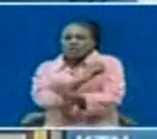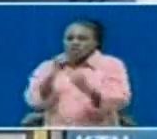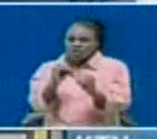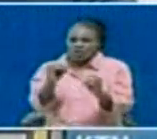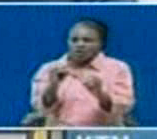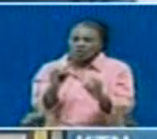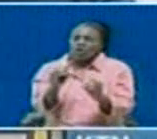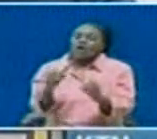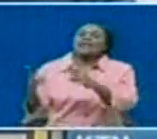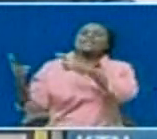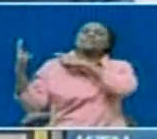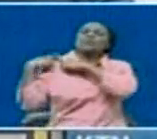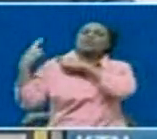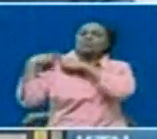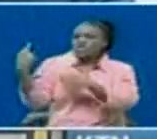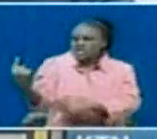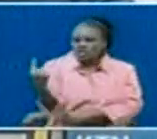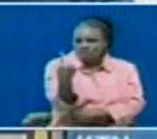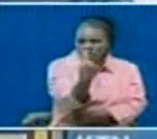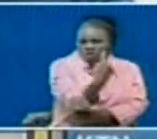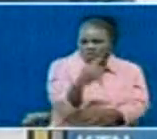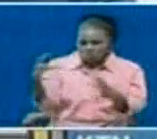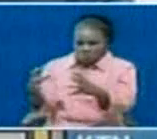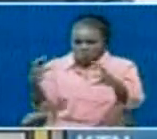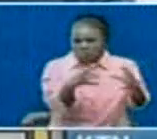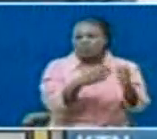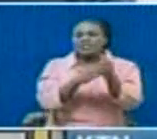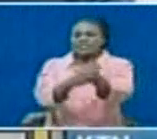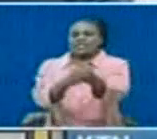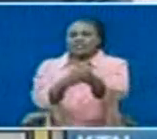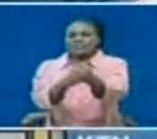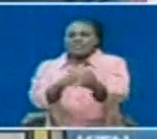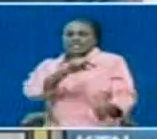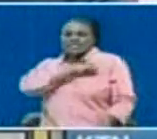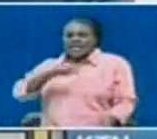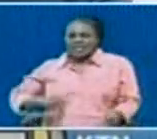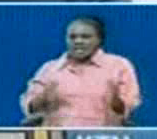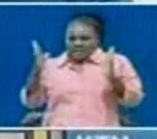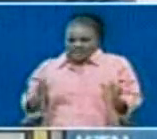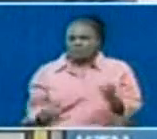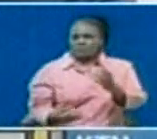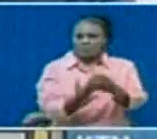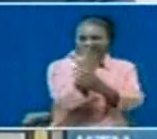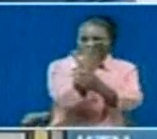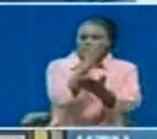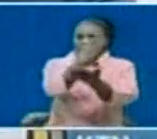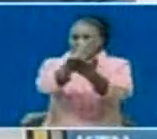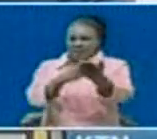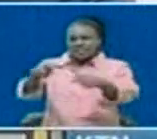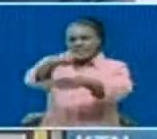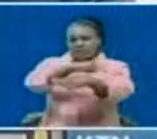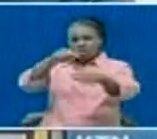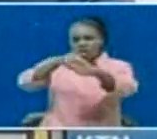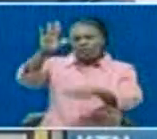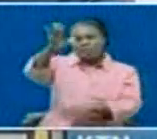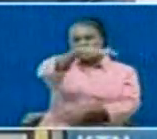It's the question of the role of each category of leadership. The Senate is established as part of the national